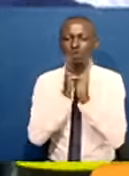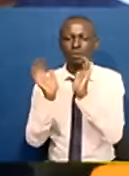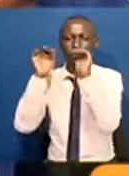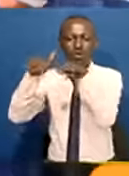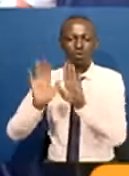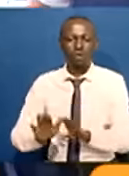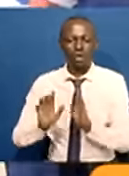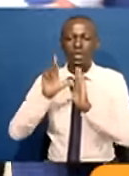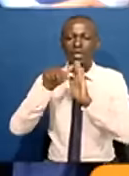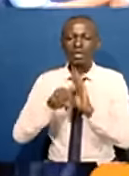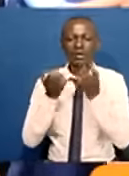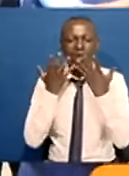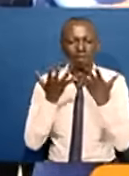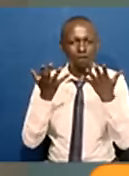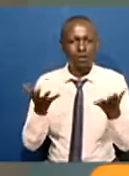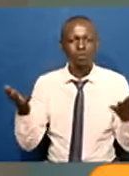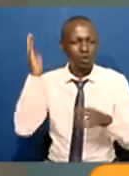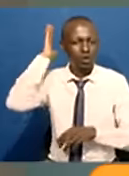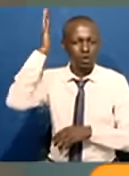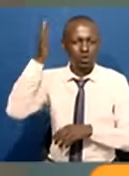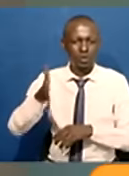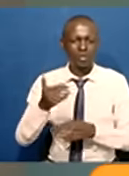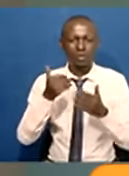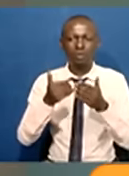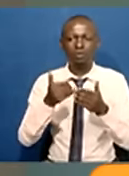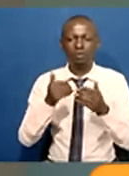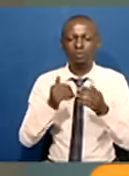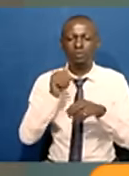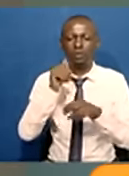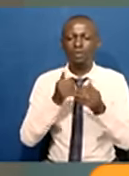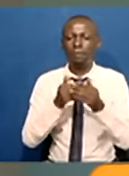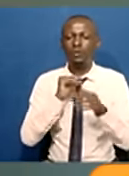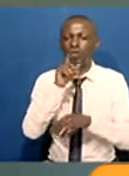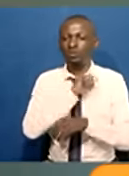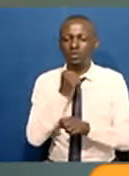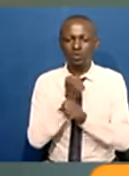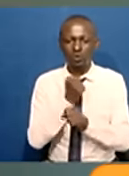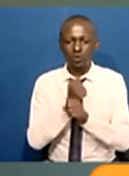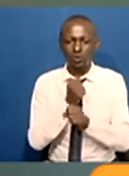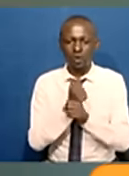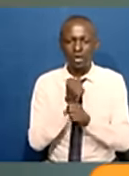will be communicated soon. Until her death, the late Tinina was working as the output producer,